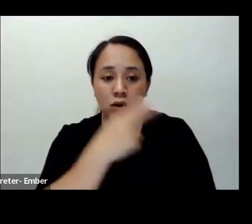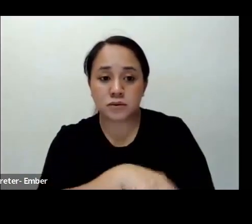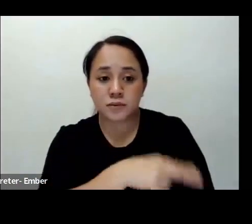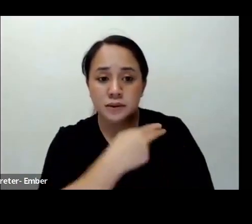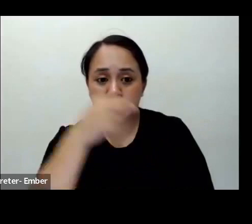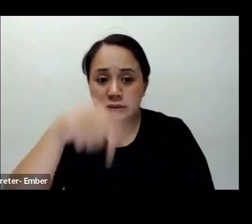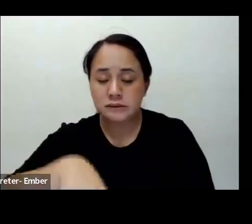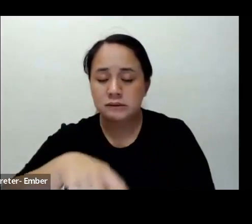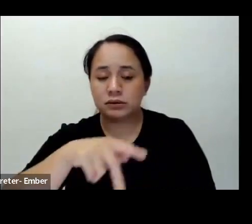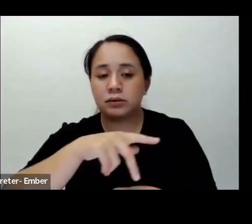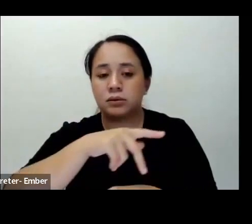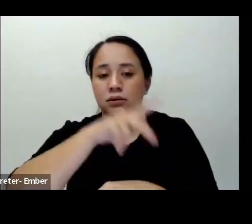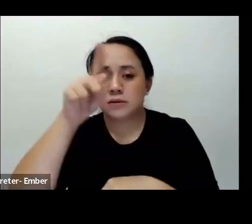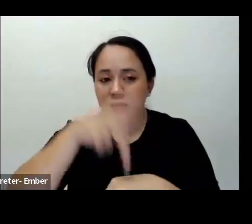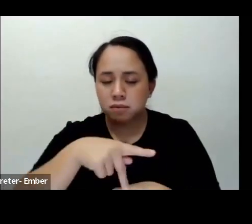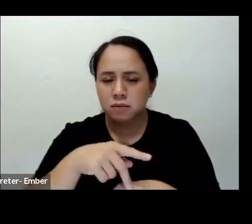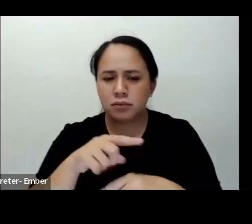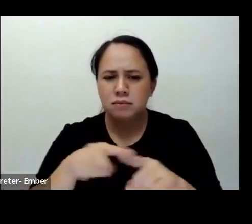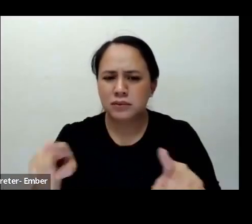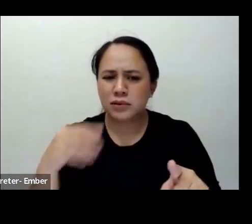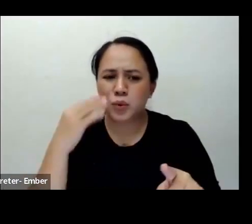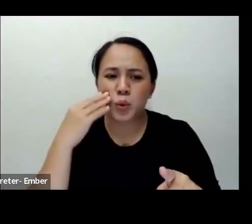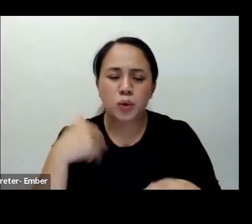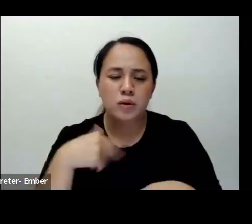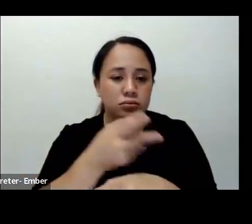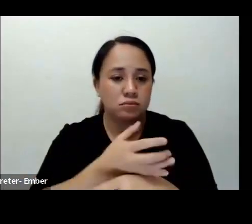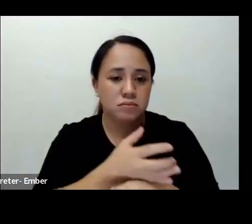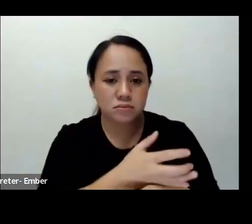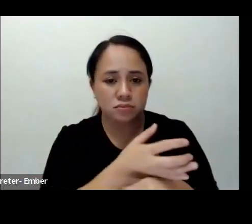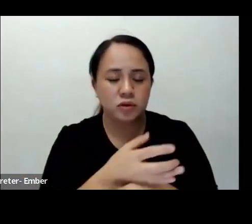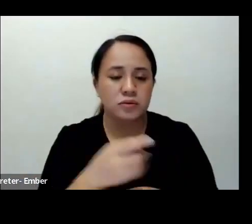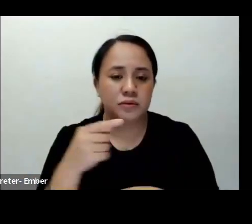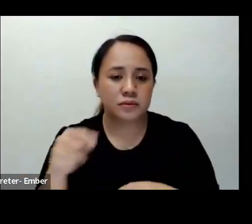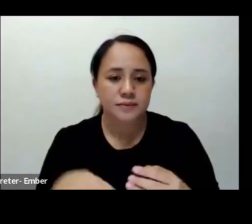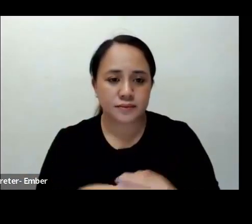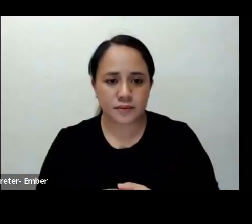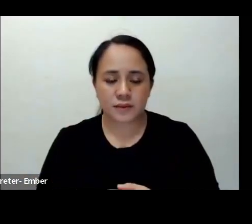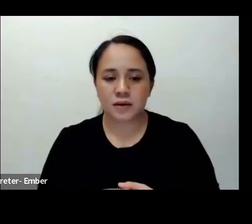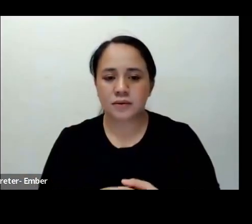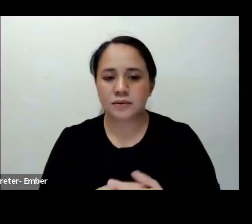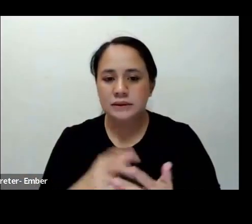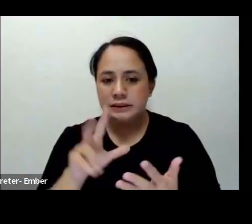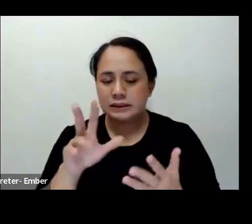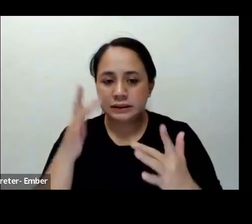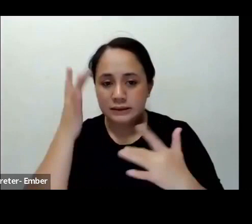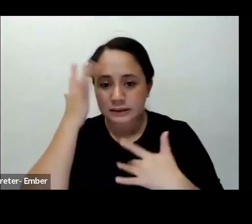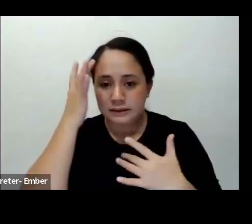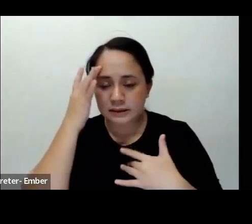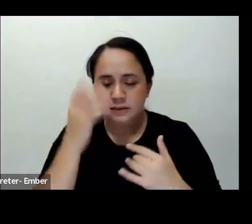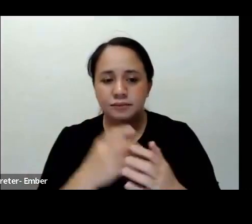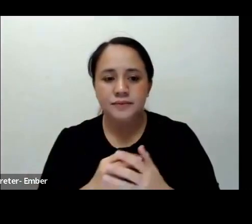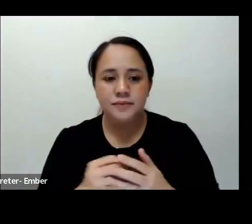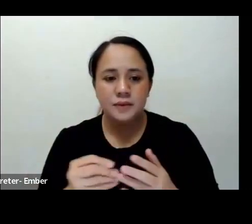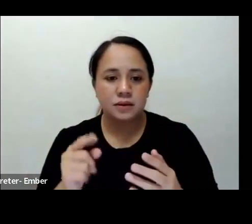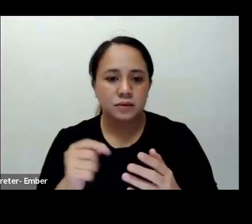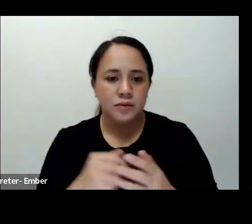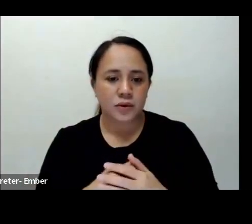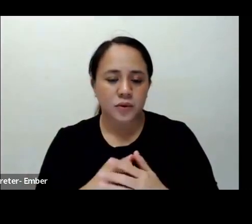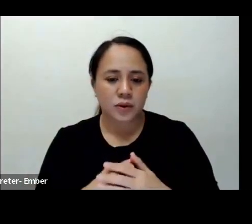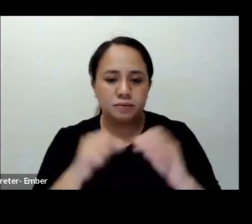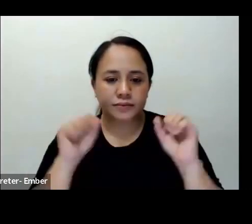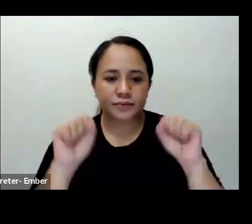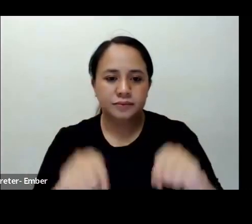country. So there is a lack of care for those 3 diseases, and those with